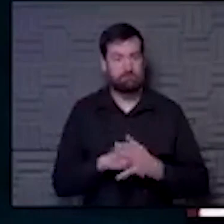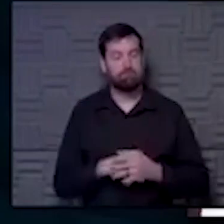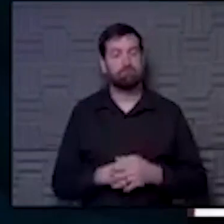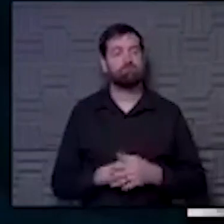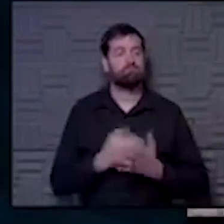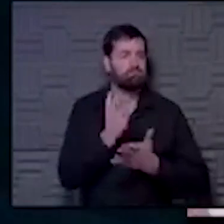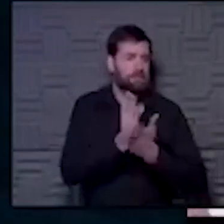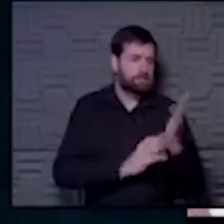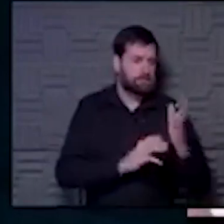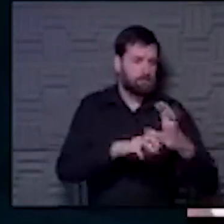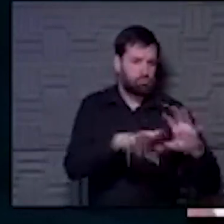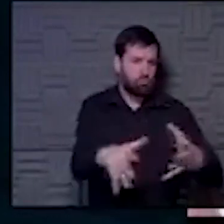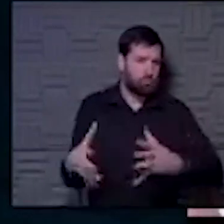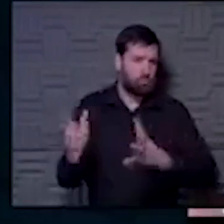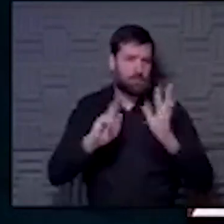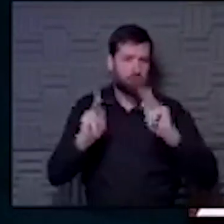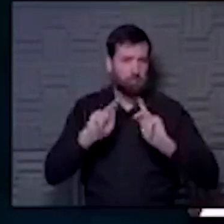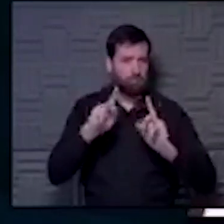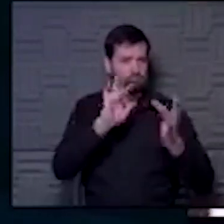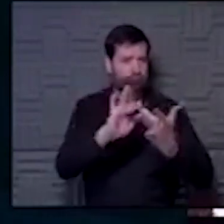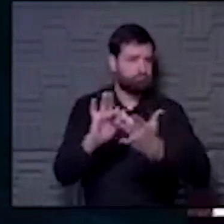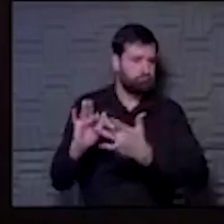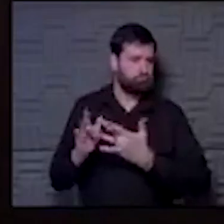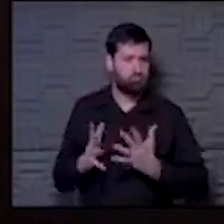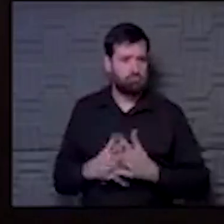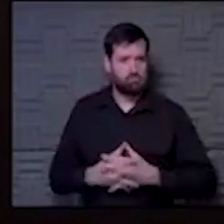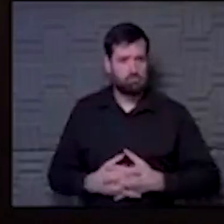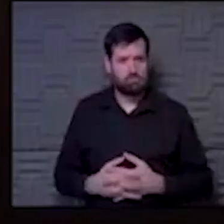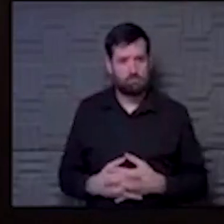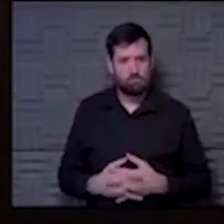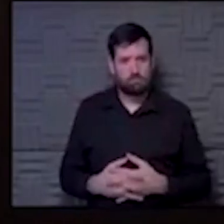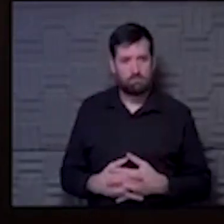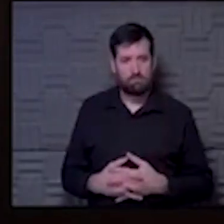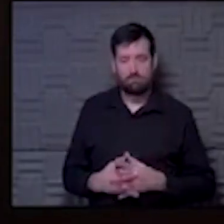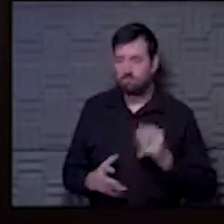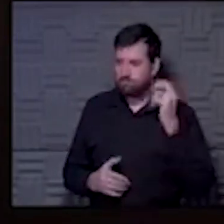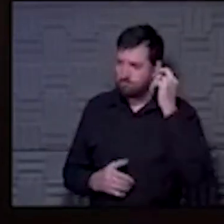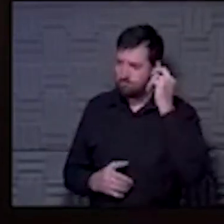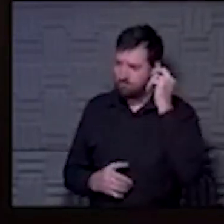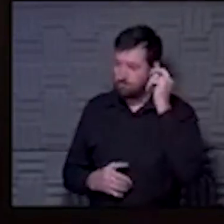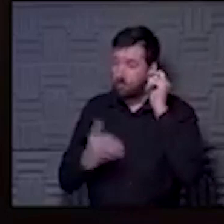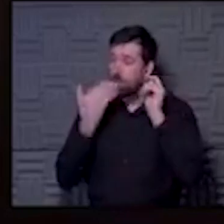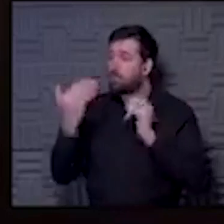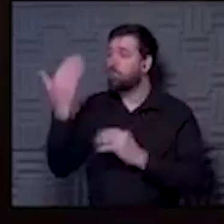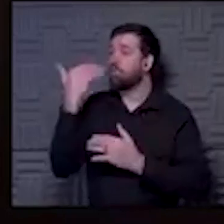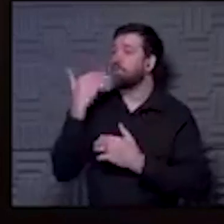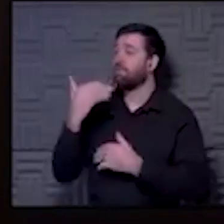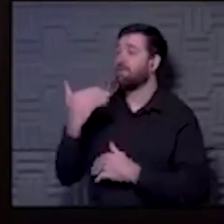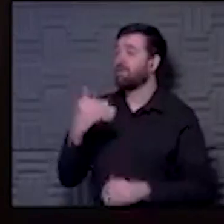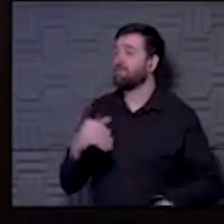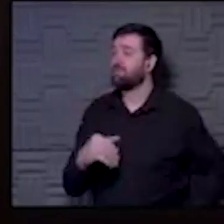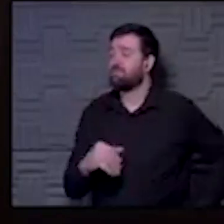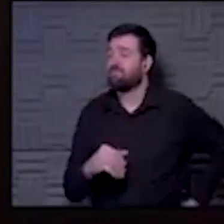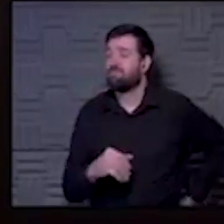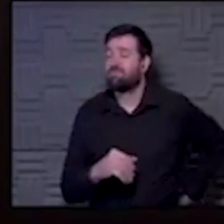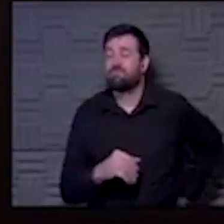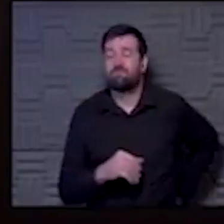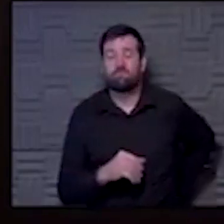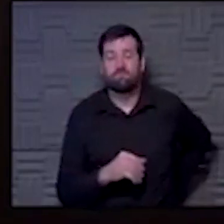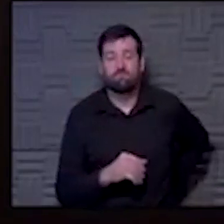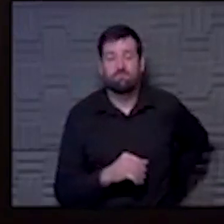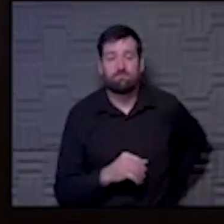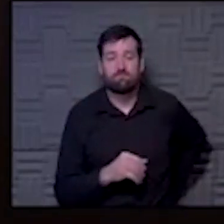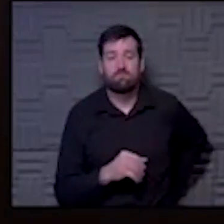had, some of the populations of folks that you've been reaching out to. Good morning, thank you. Yes, well, definitely most of the meetings that I